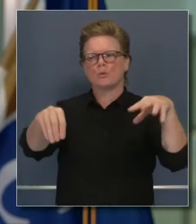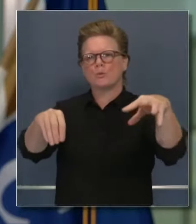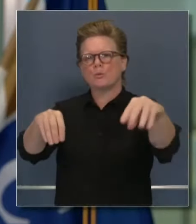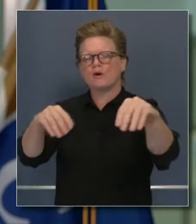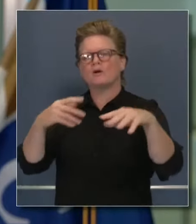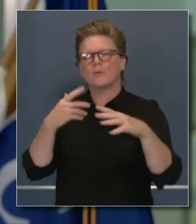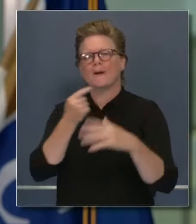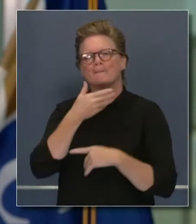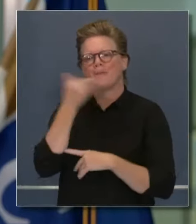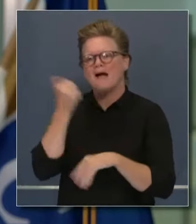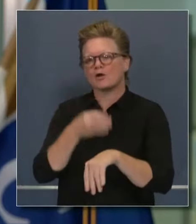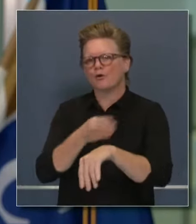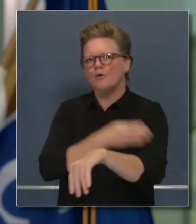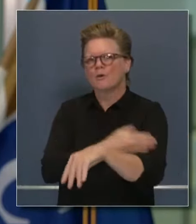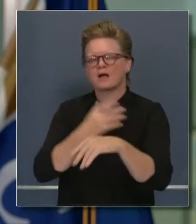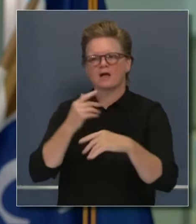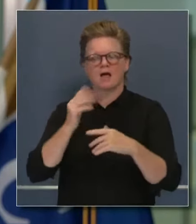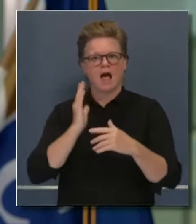be.